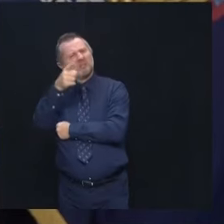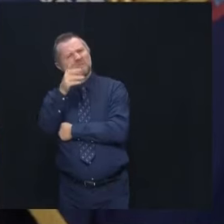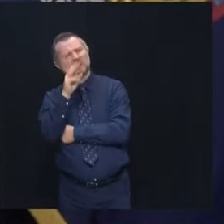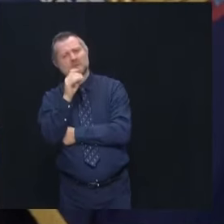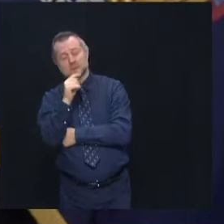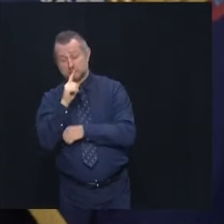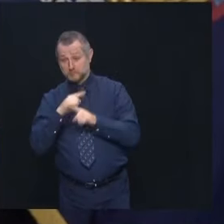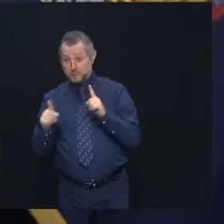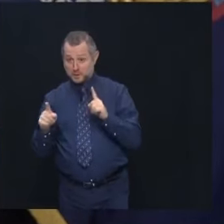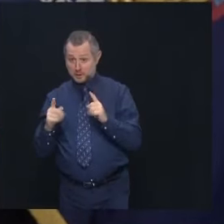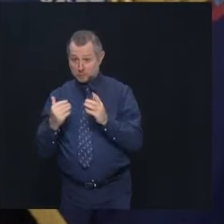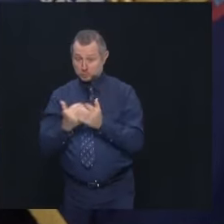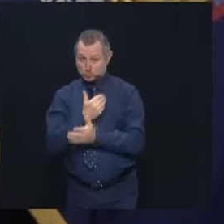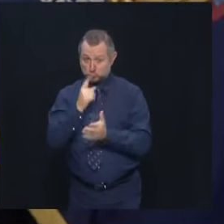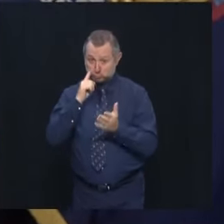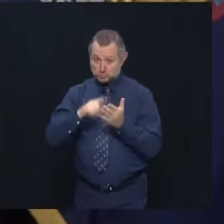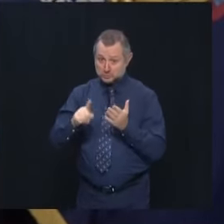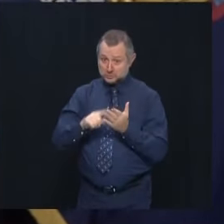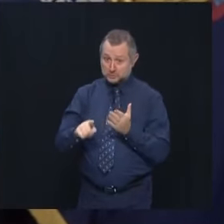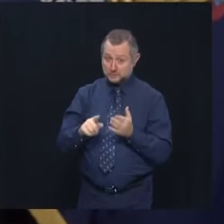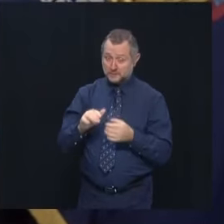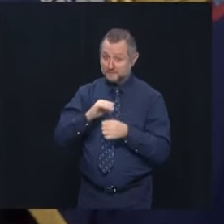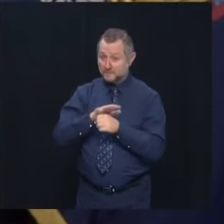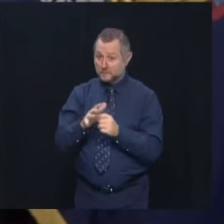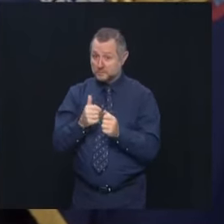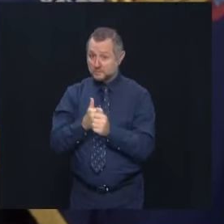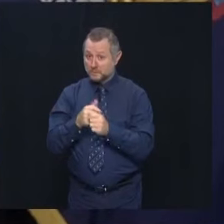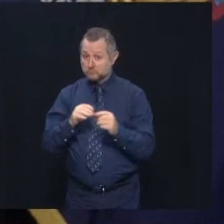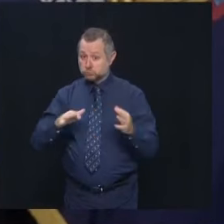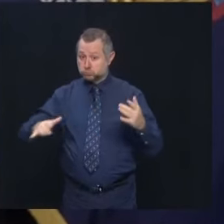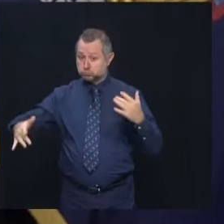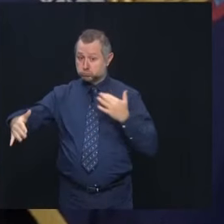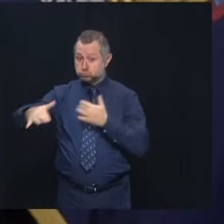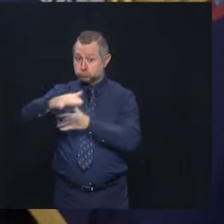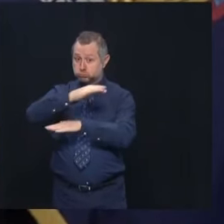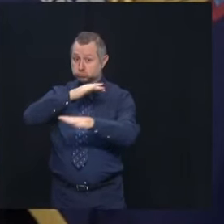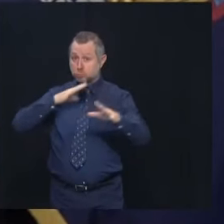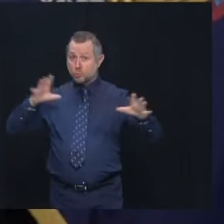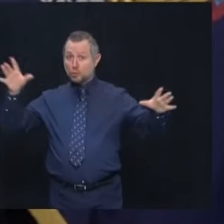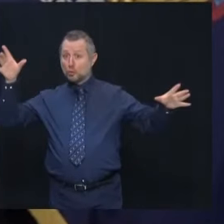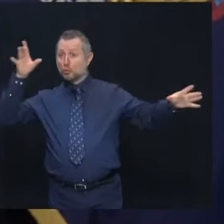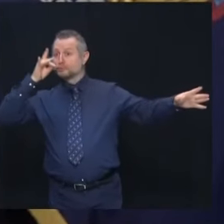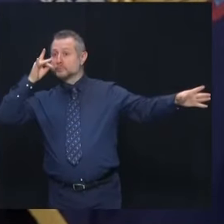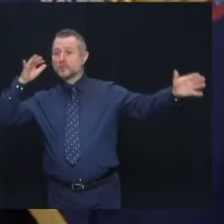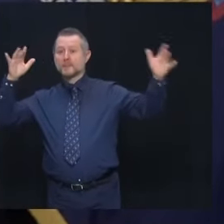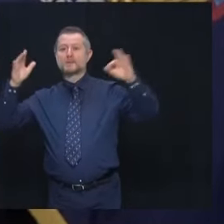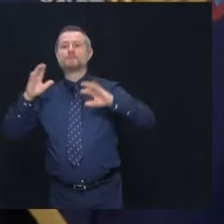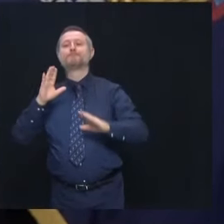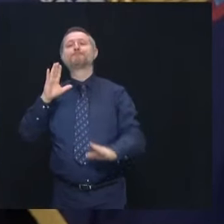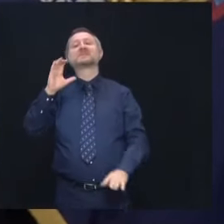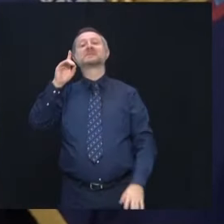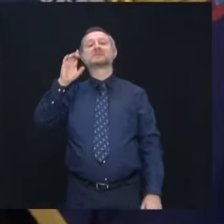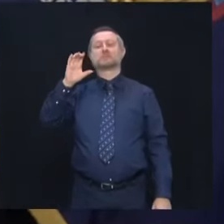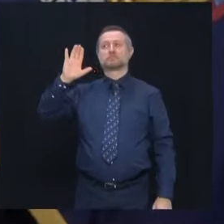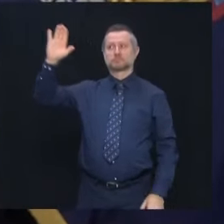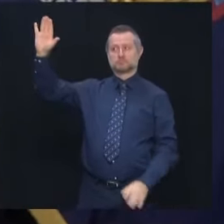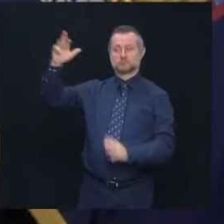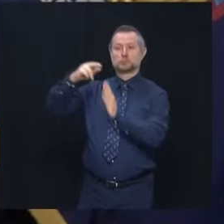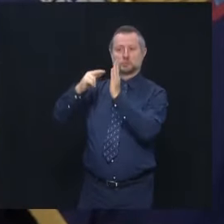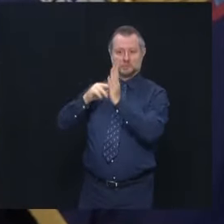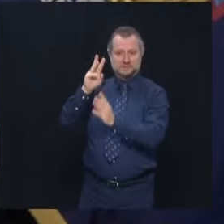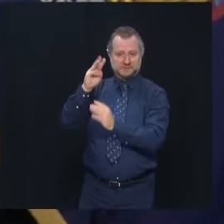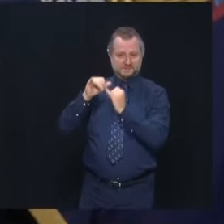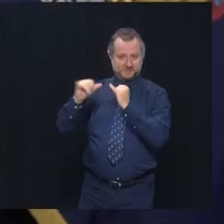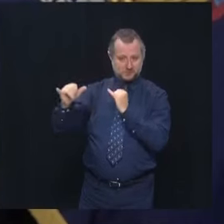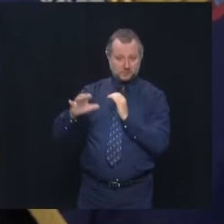of new research that shows the virus can spread. The CDC's rule is 6 feet. The state law is